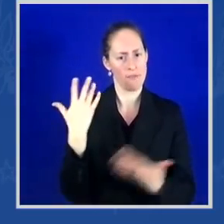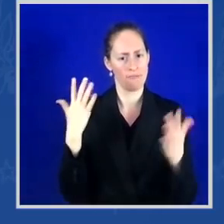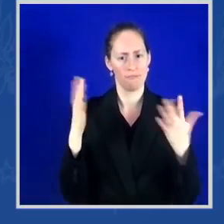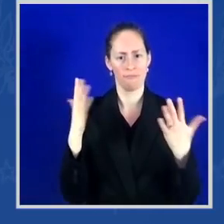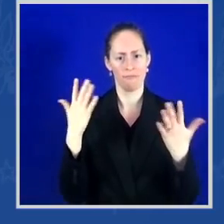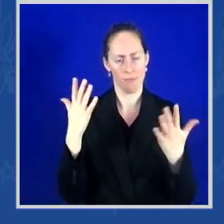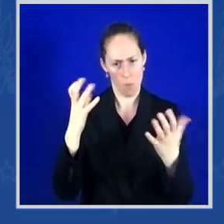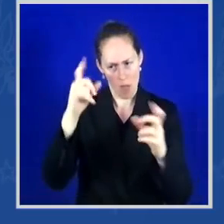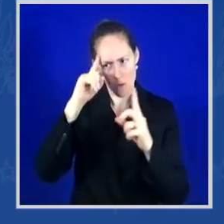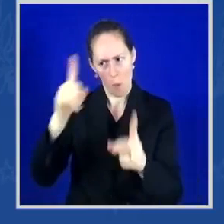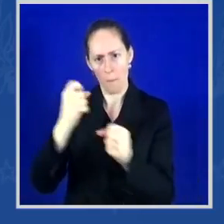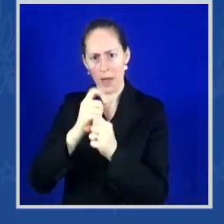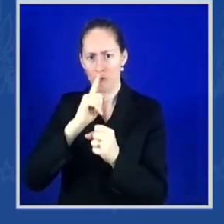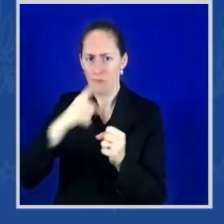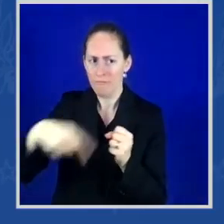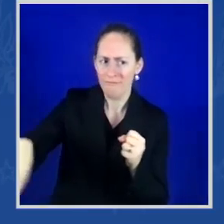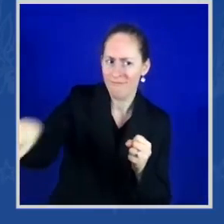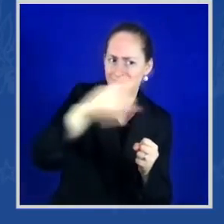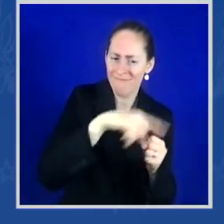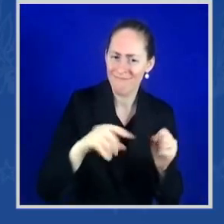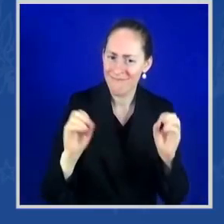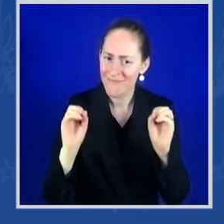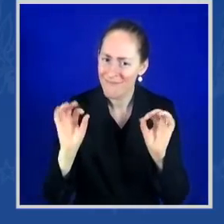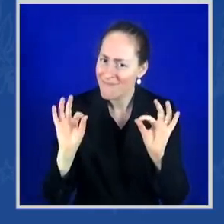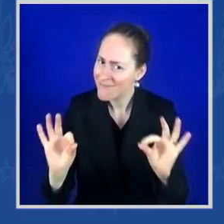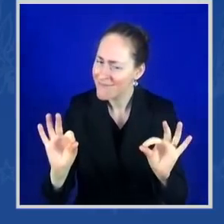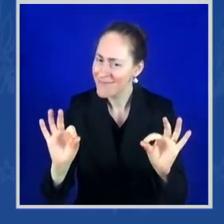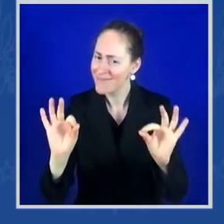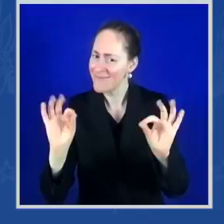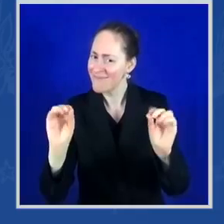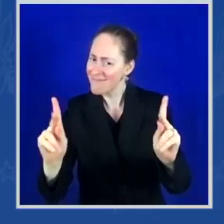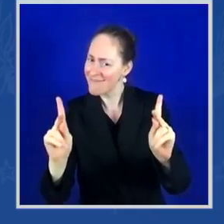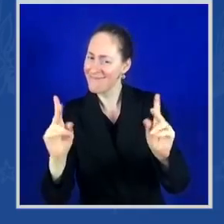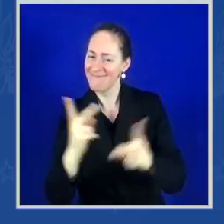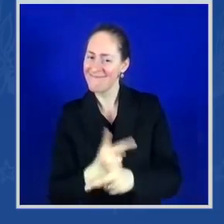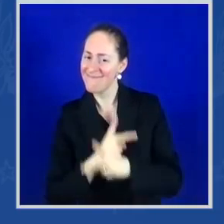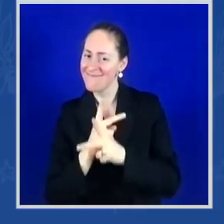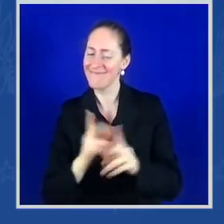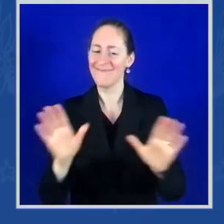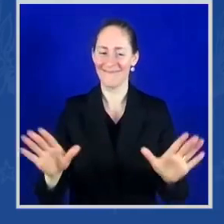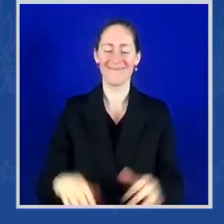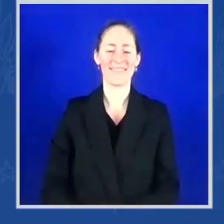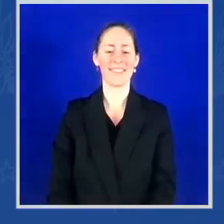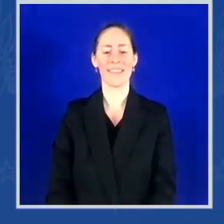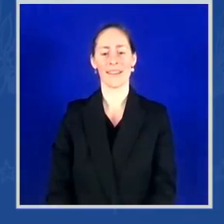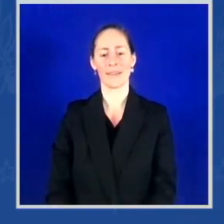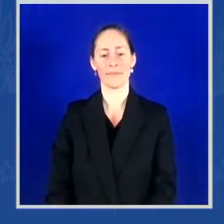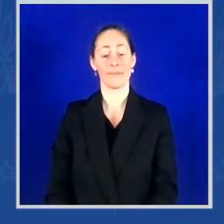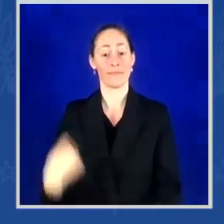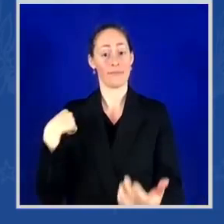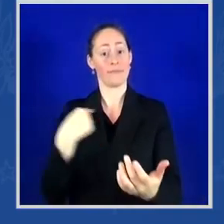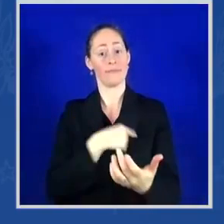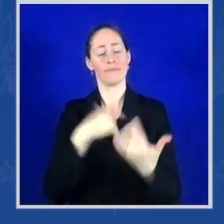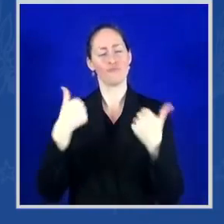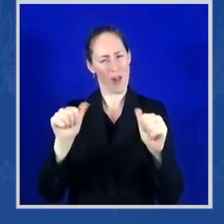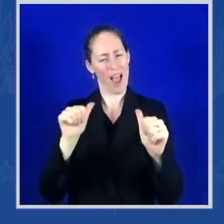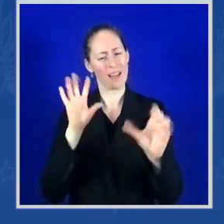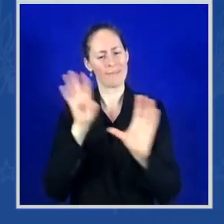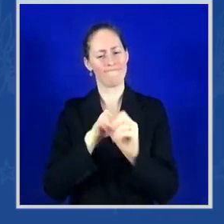Me and my family, we've tried to participate in this event every year because it's an important tradition in the Delaware